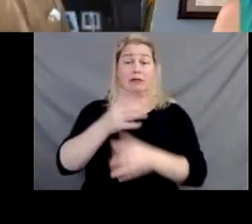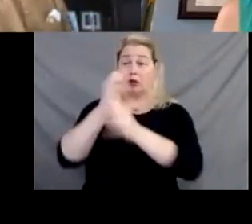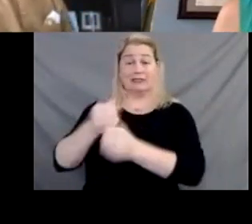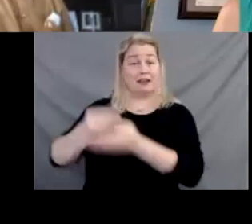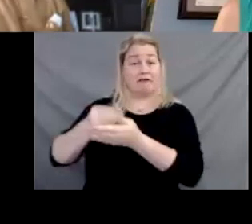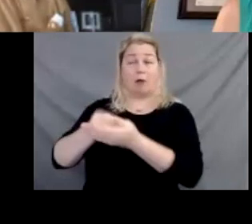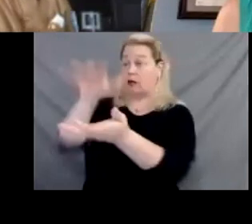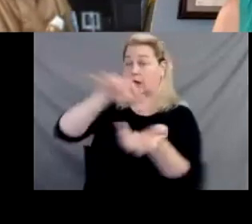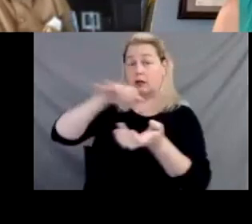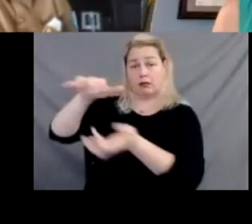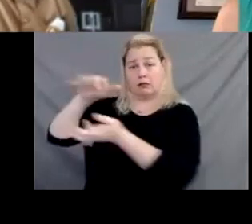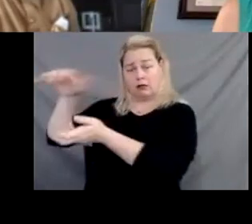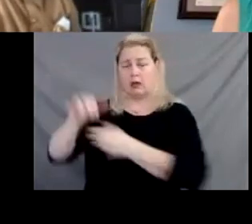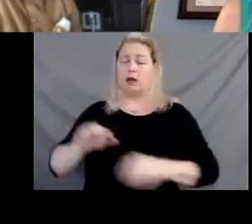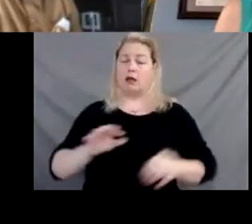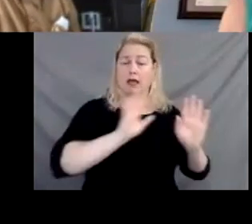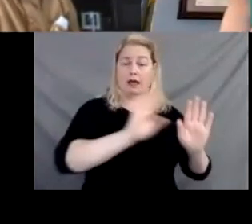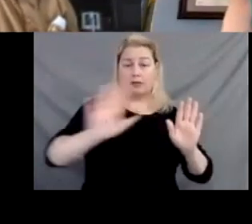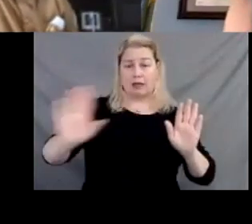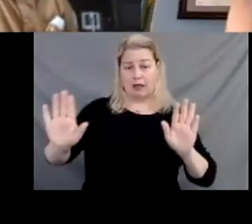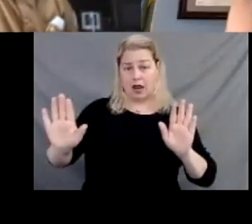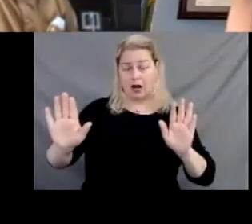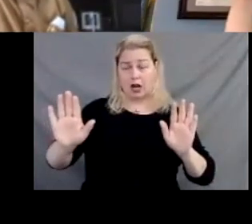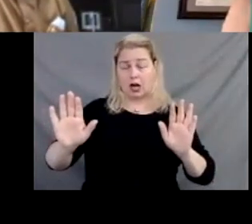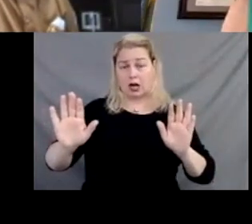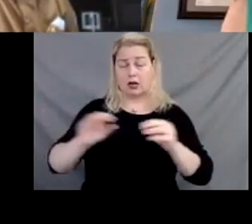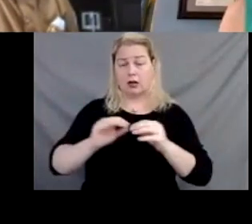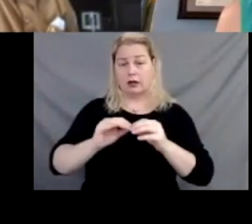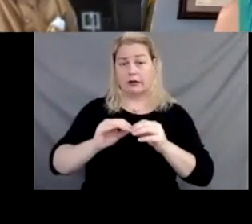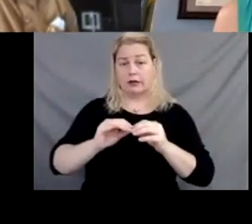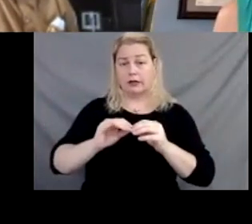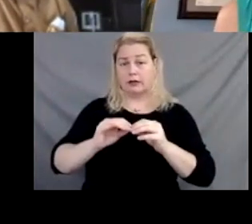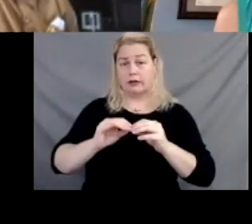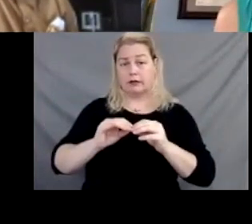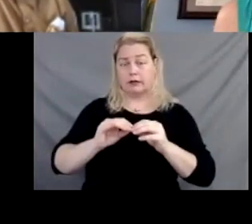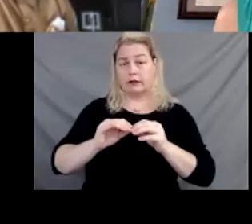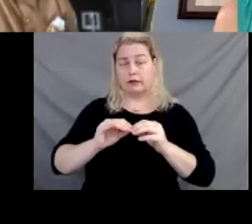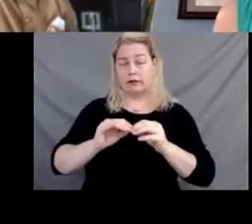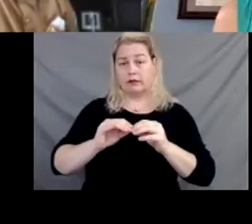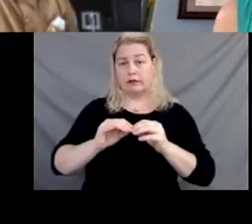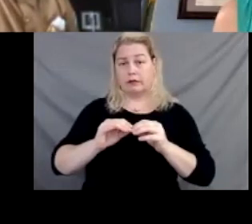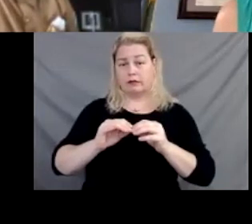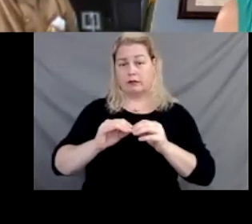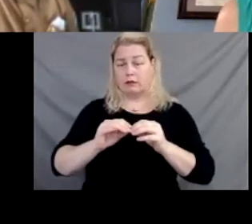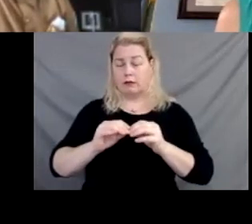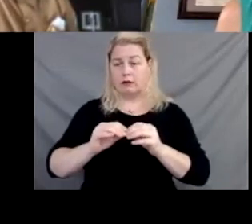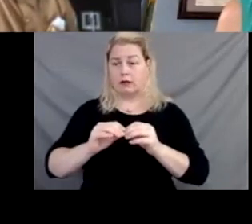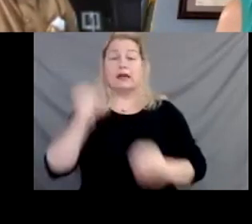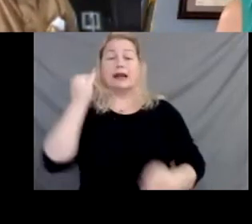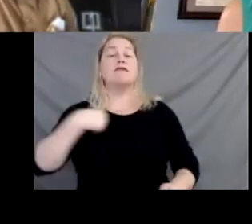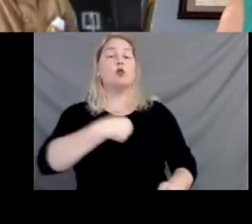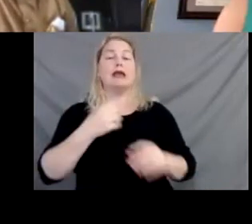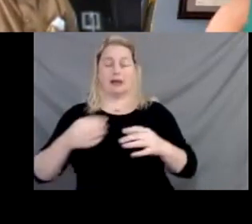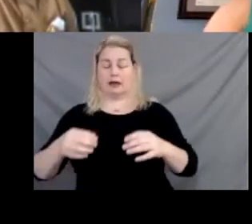sure that whatever investments we're recommending can potentially leverage those funds. So for